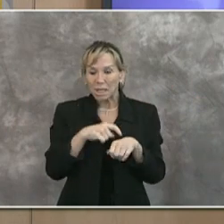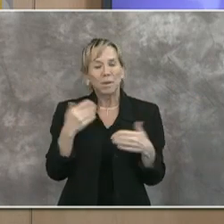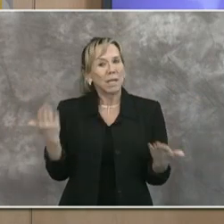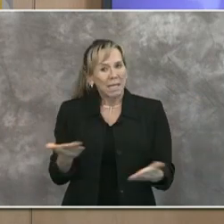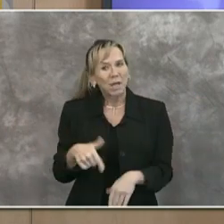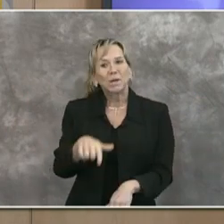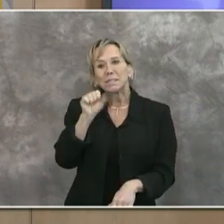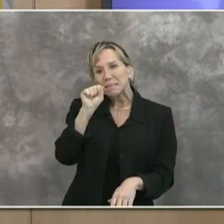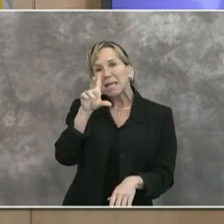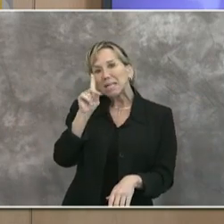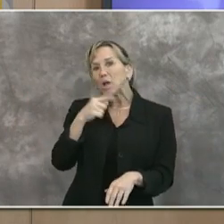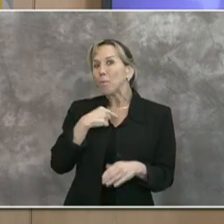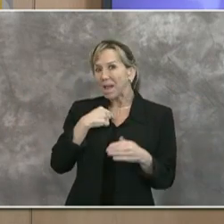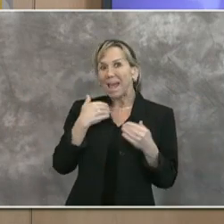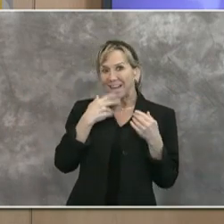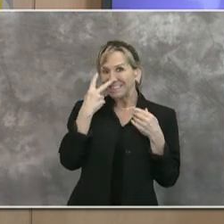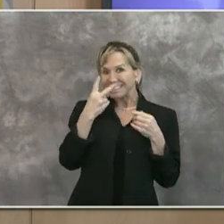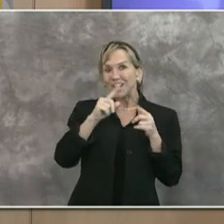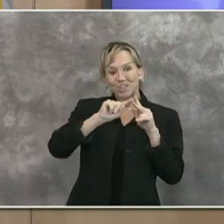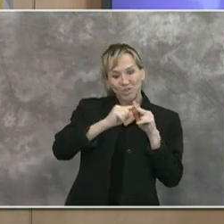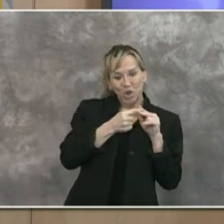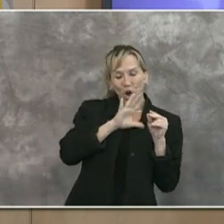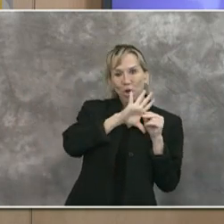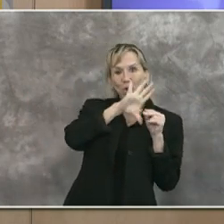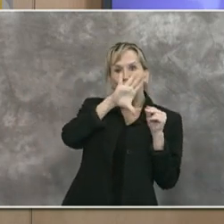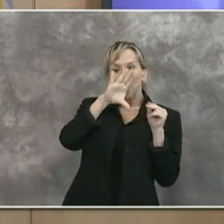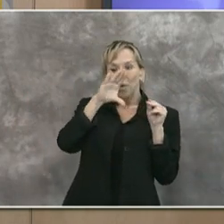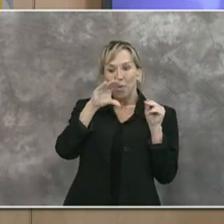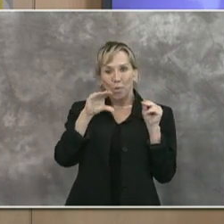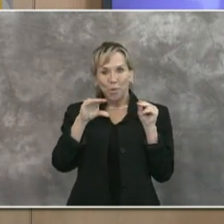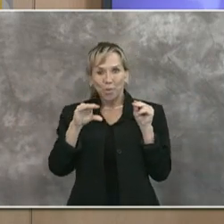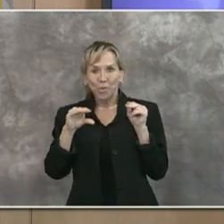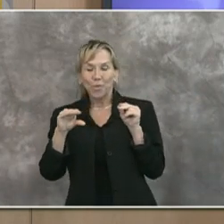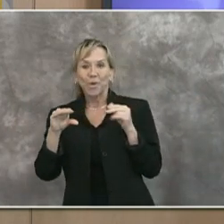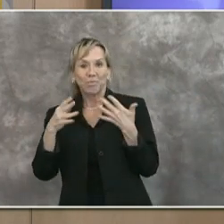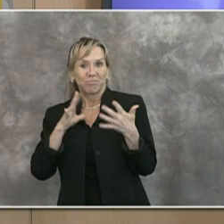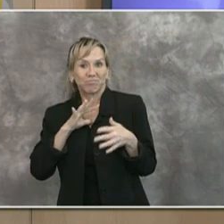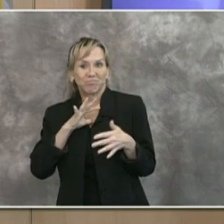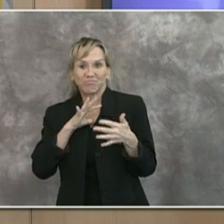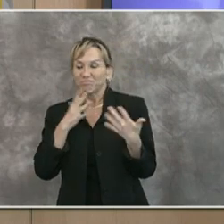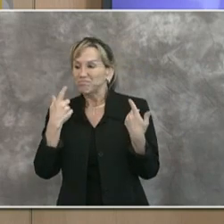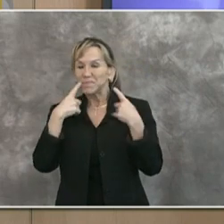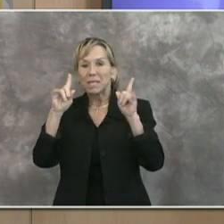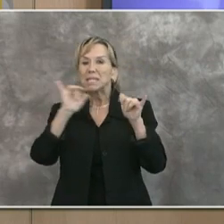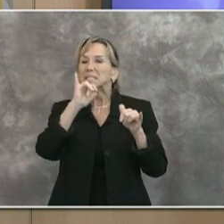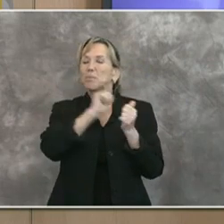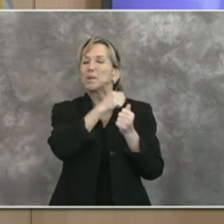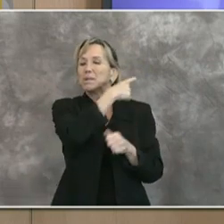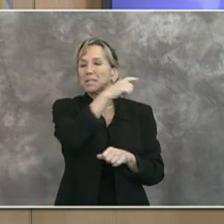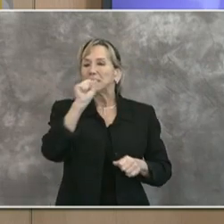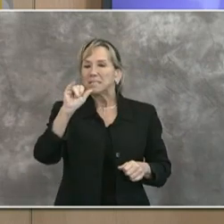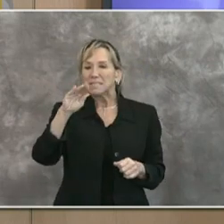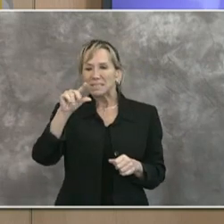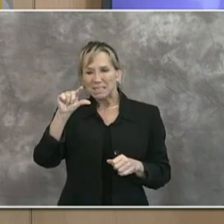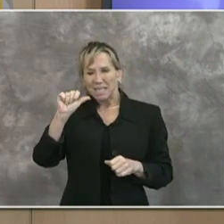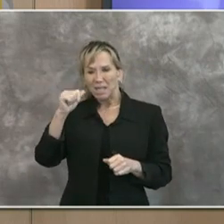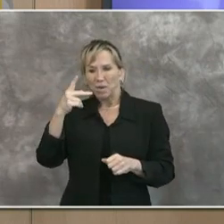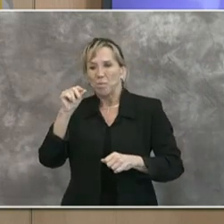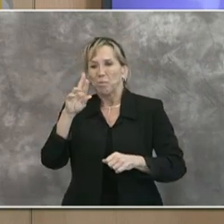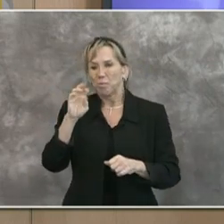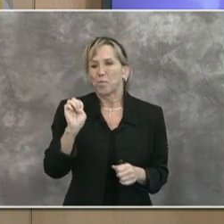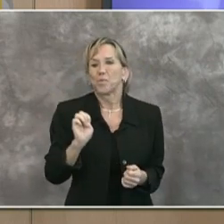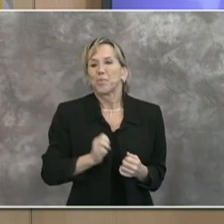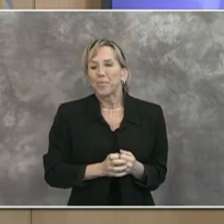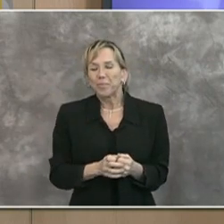think we had a general flattening of the curve to start. I think we were a tremendous success story, much in line with what Singapore was. But we see what happens